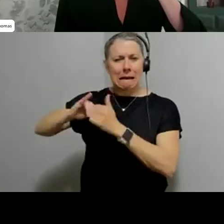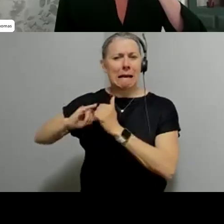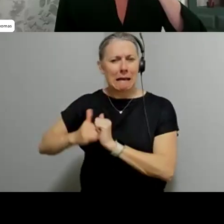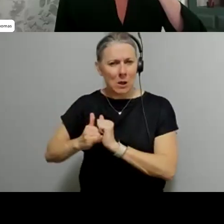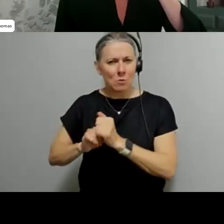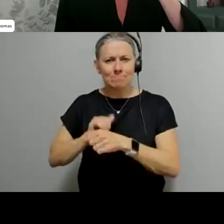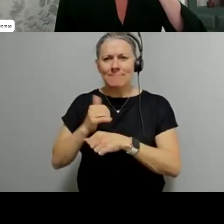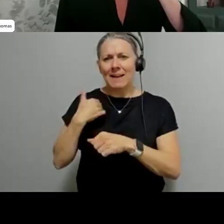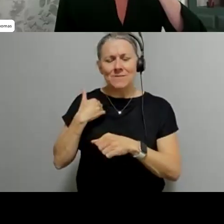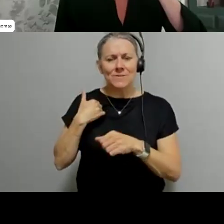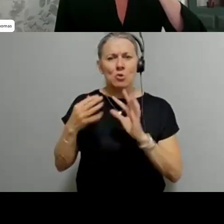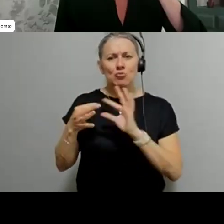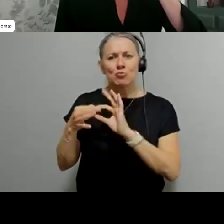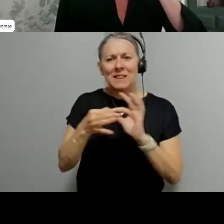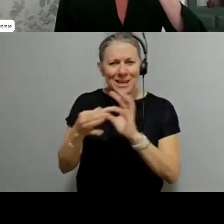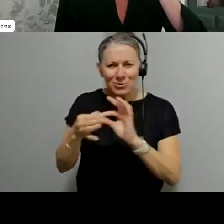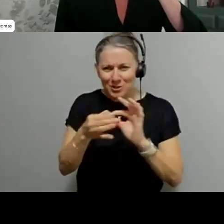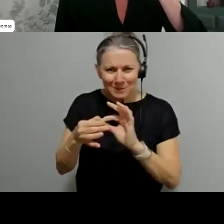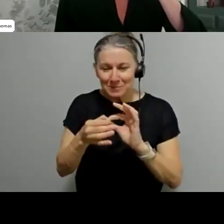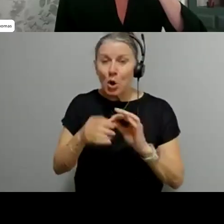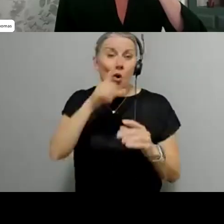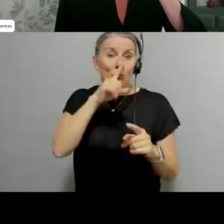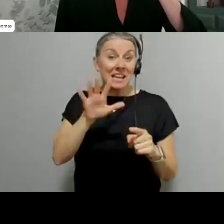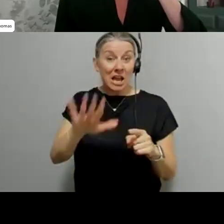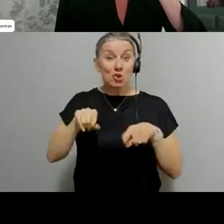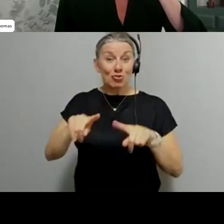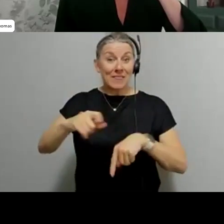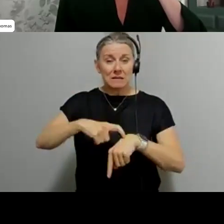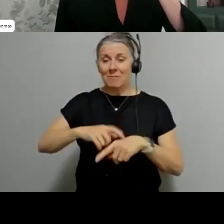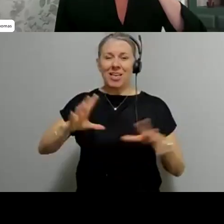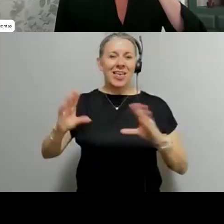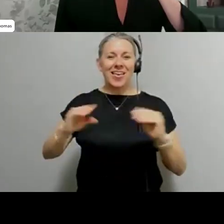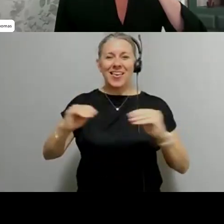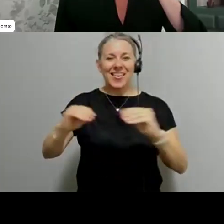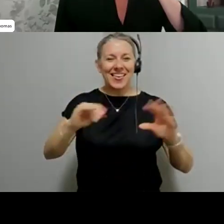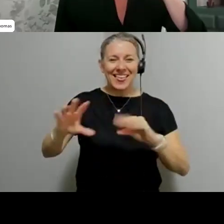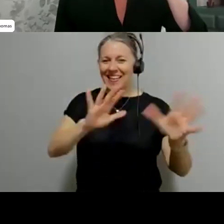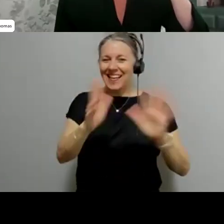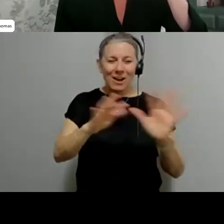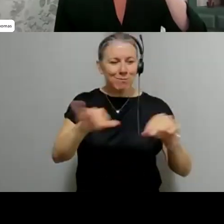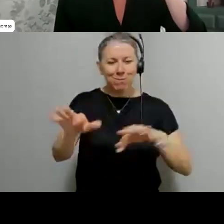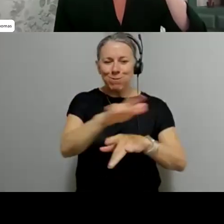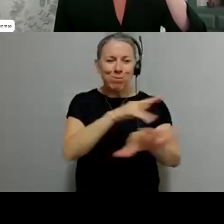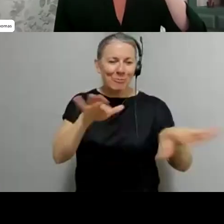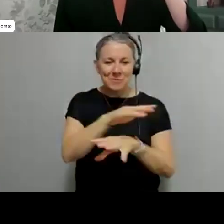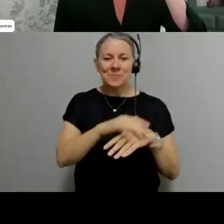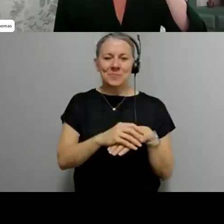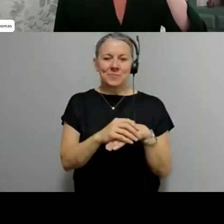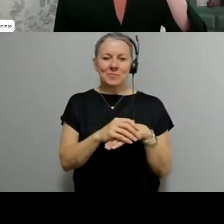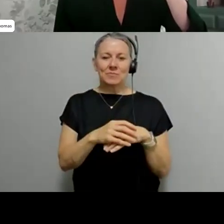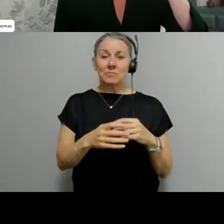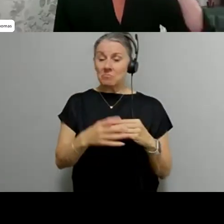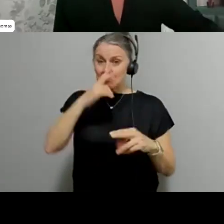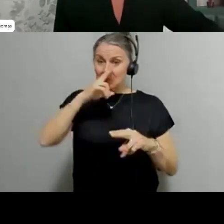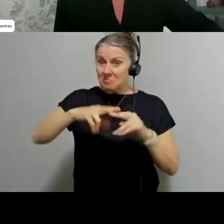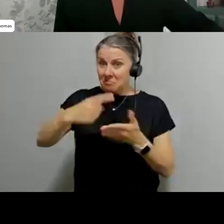all sort of blue skying at the time, but it was quite a lively and fun conversation. And as I, did